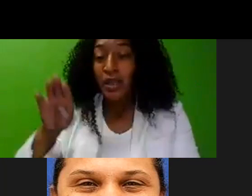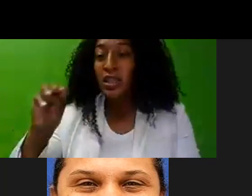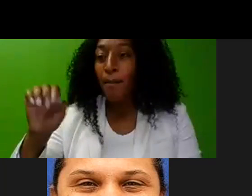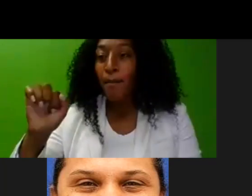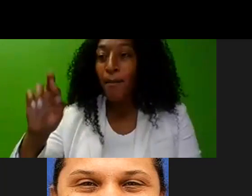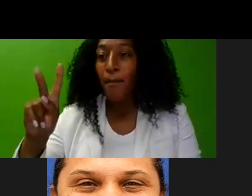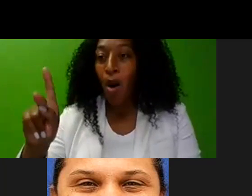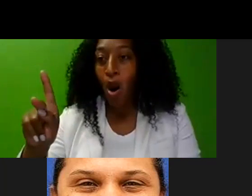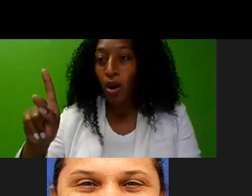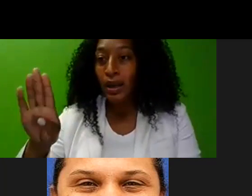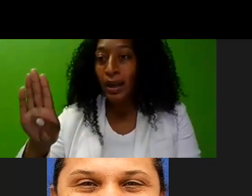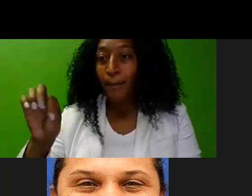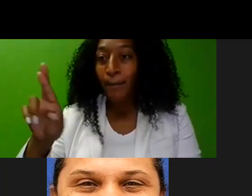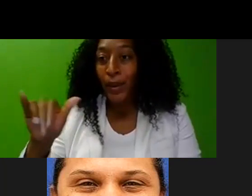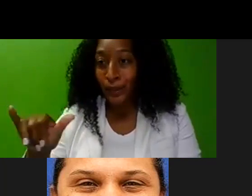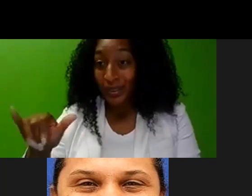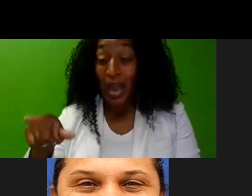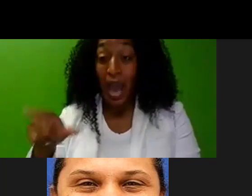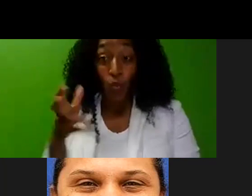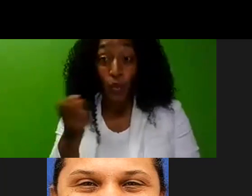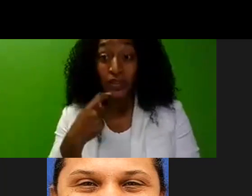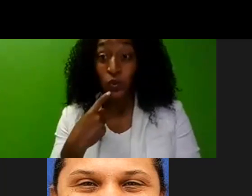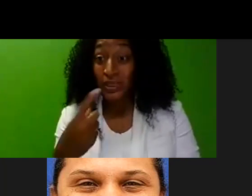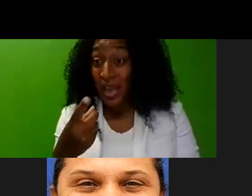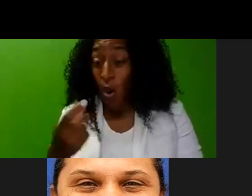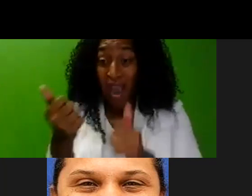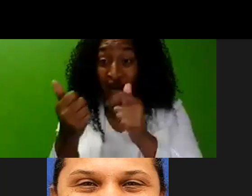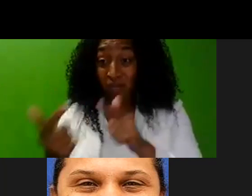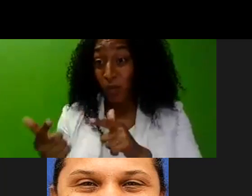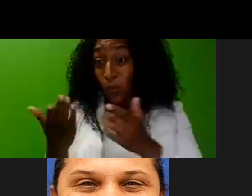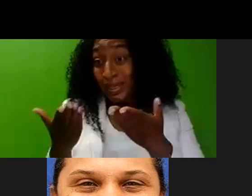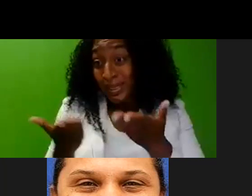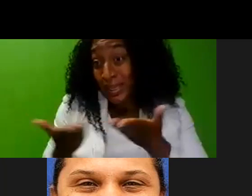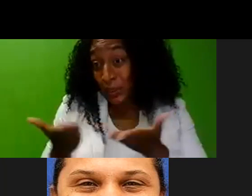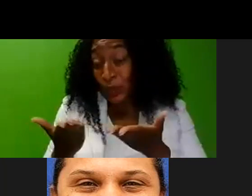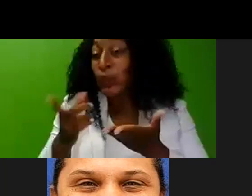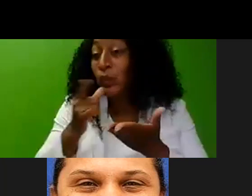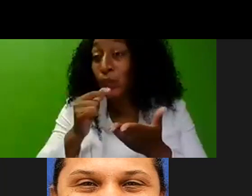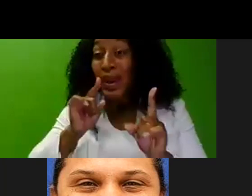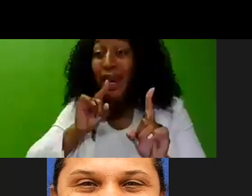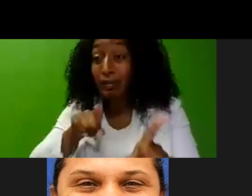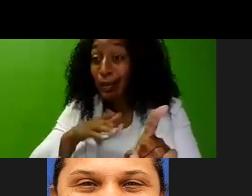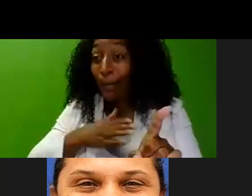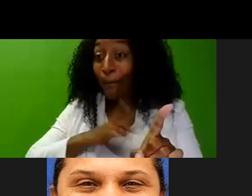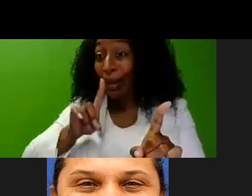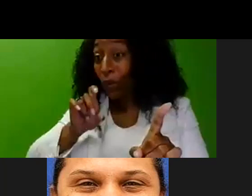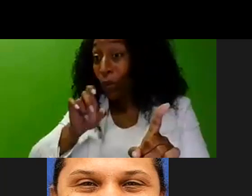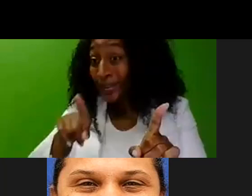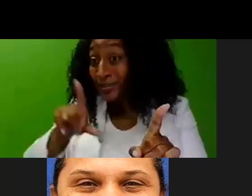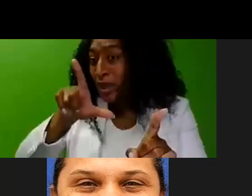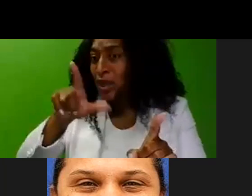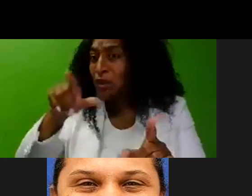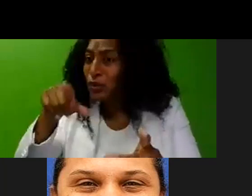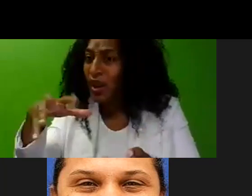All right. Well, I'm going to say this for the benefit of those folk who are kind enough to respond that they are in the lab or not. So I know your